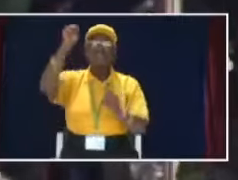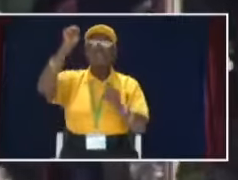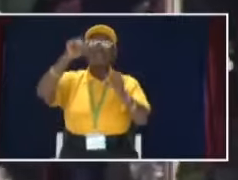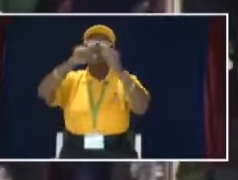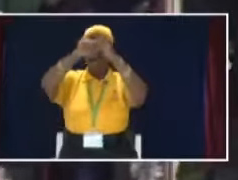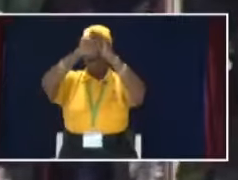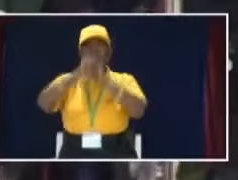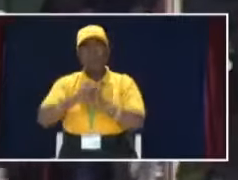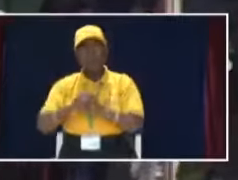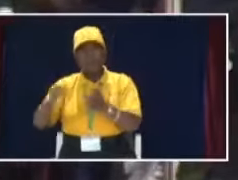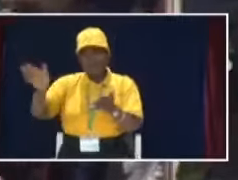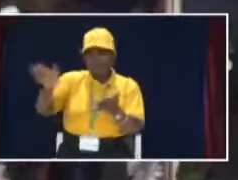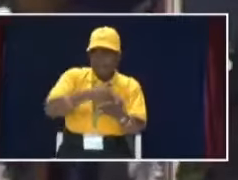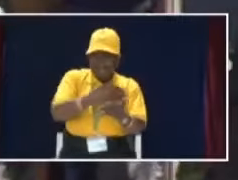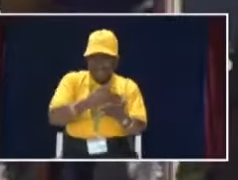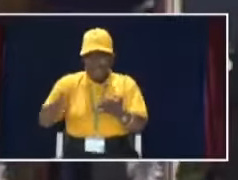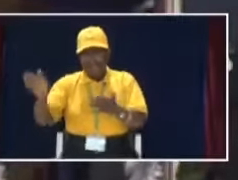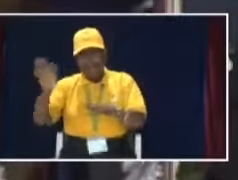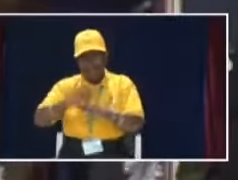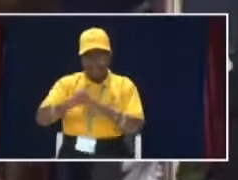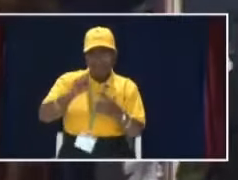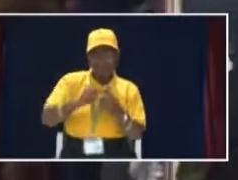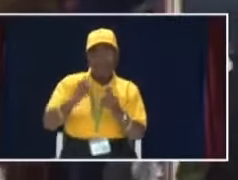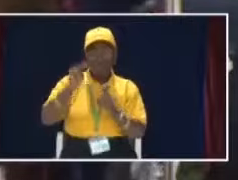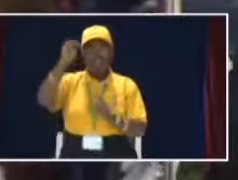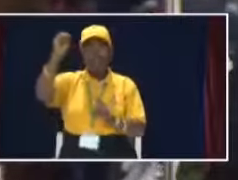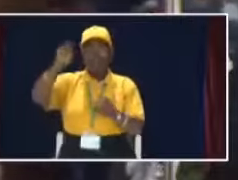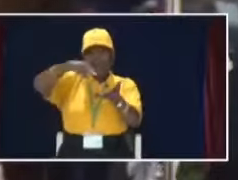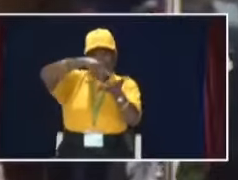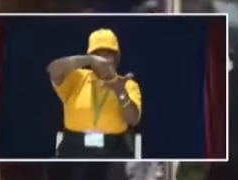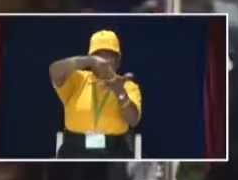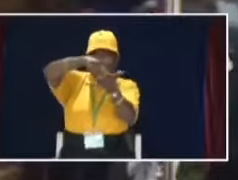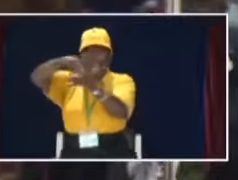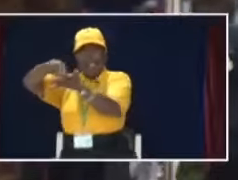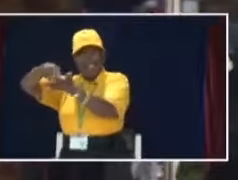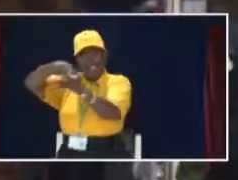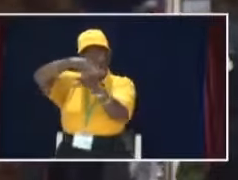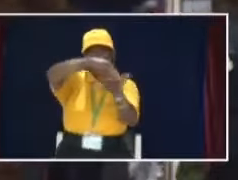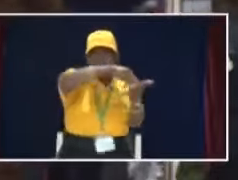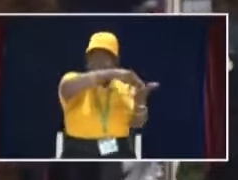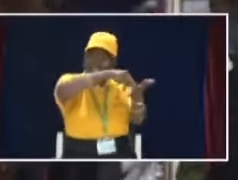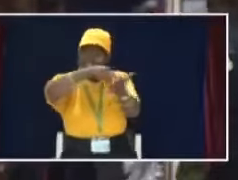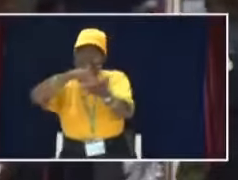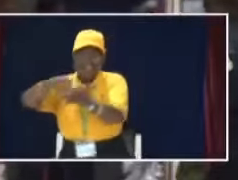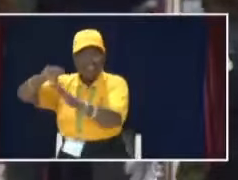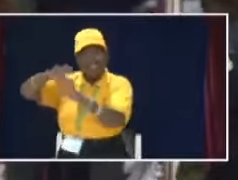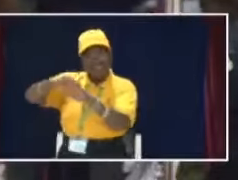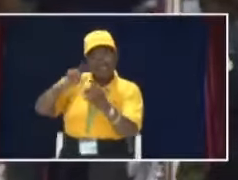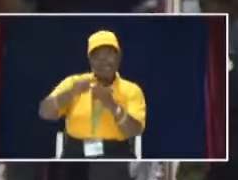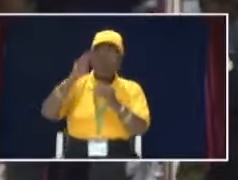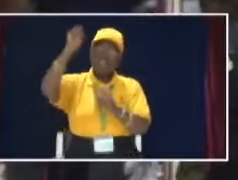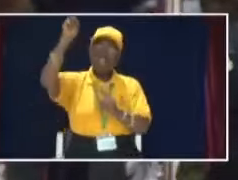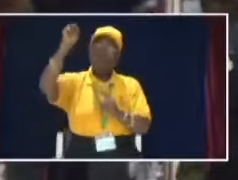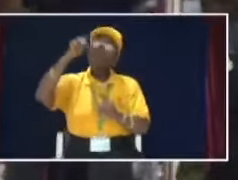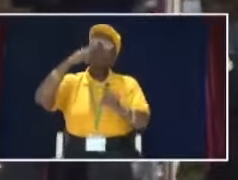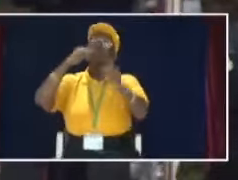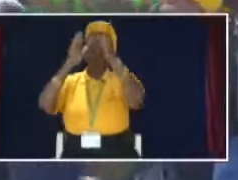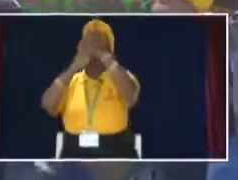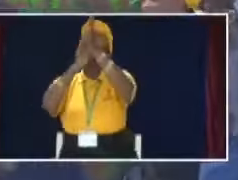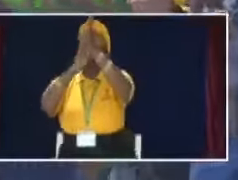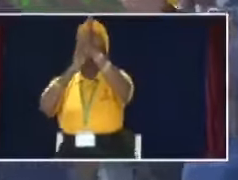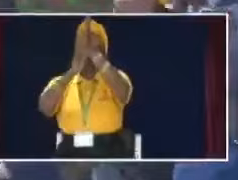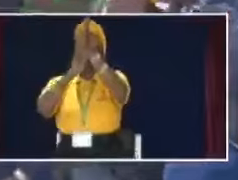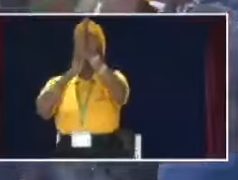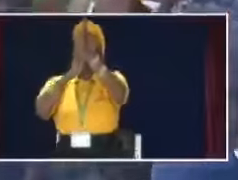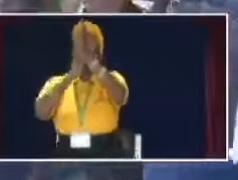Sing unto him, dance unto him. Praise him like you've never done before and